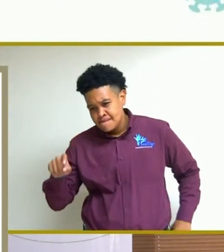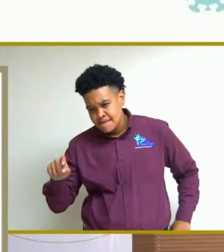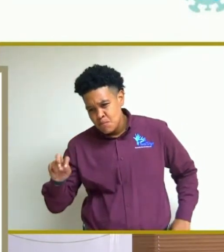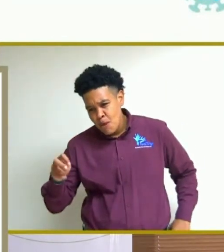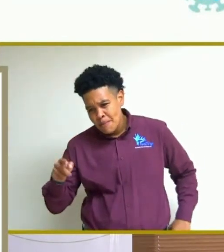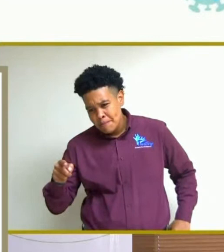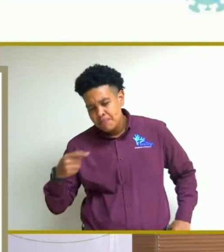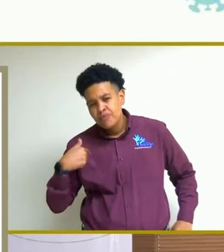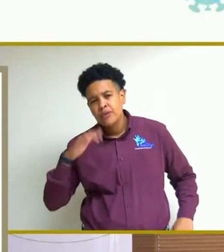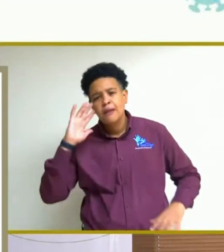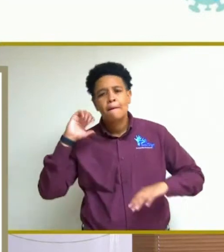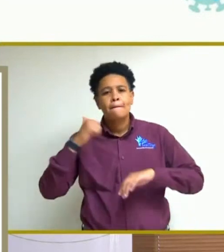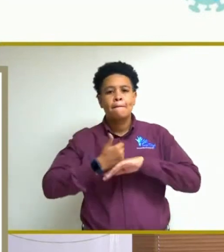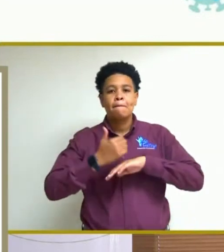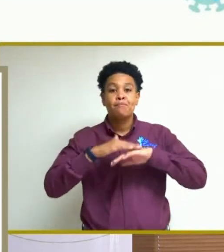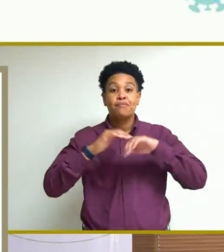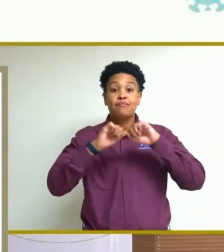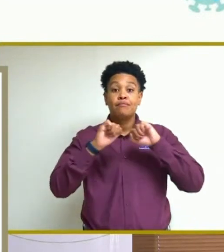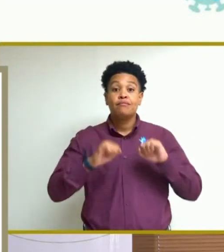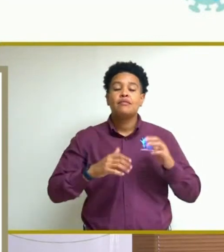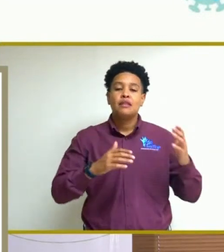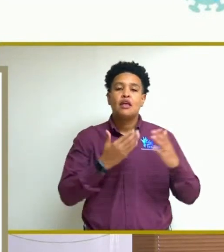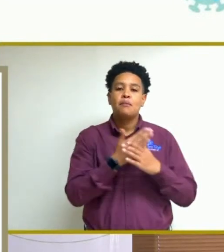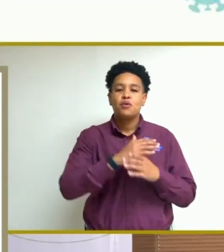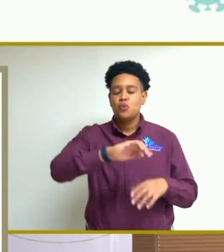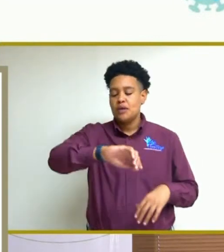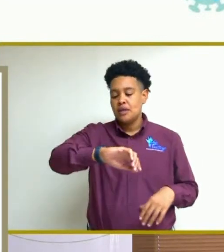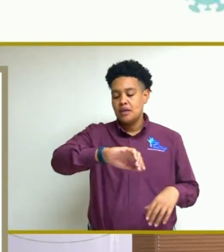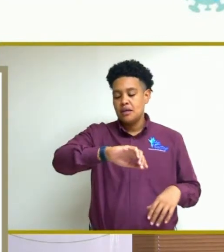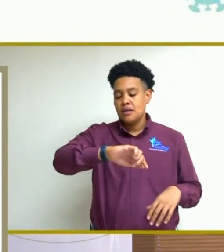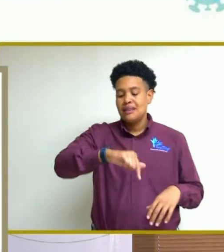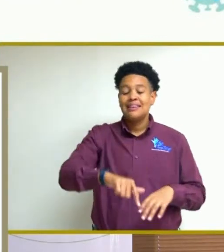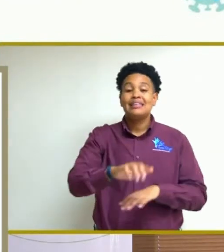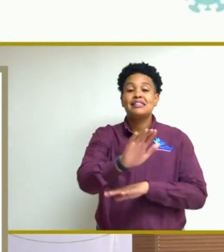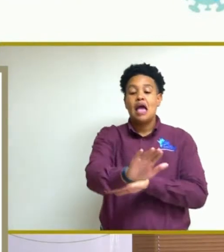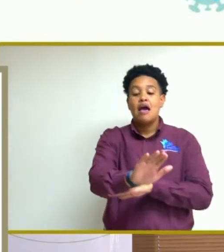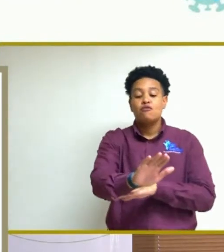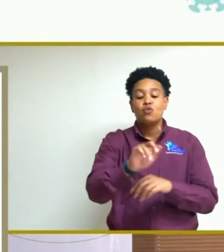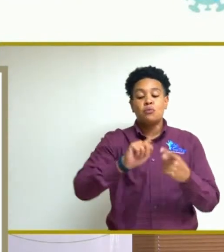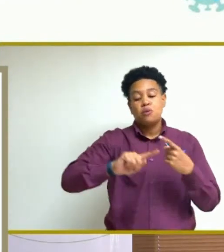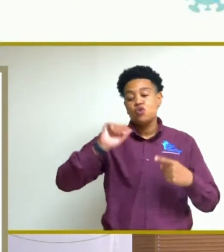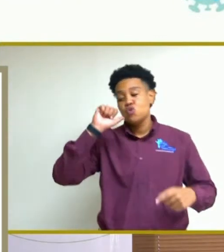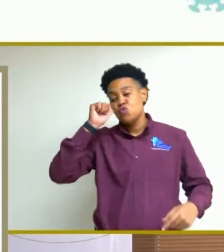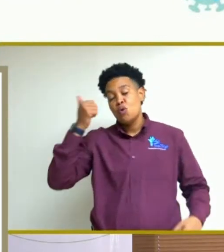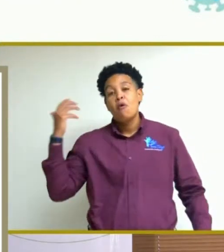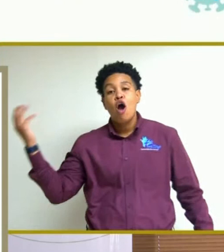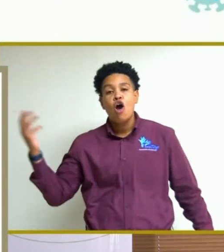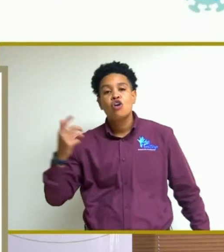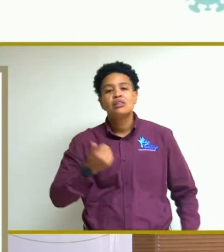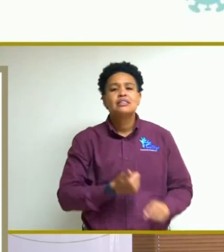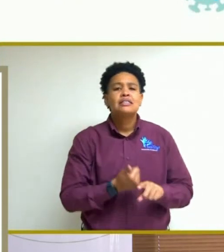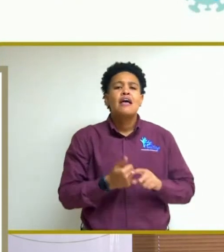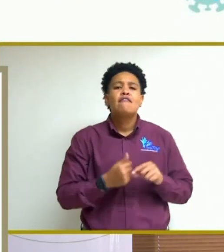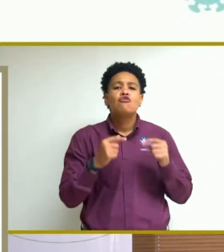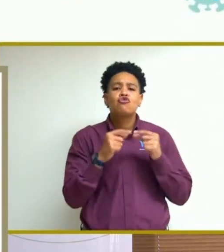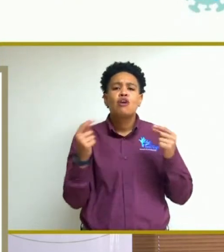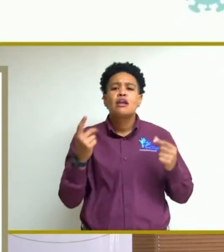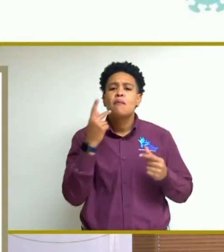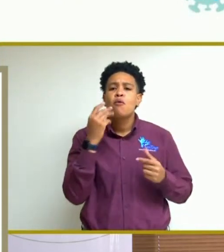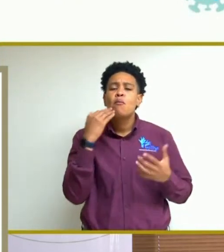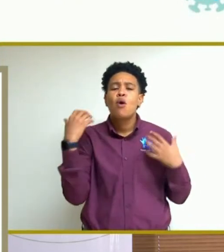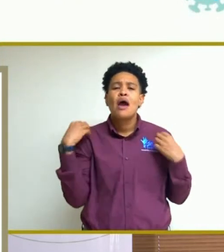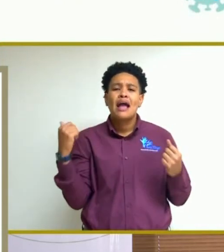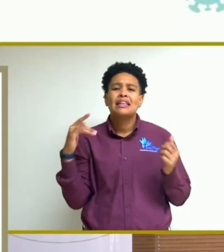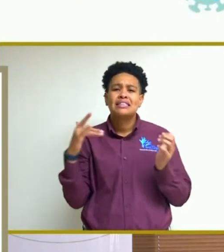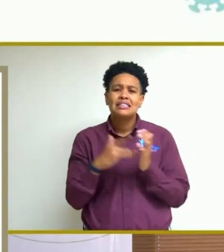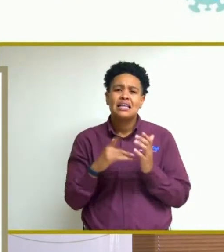will be putting on the system between this afternoon and tomorrow the Greater Portmore Health Center